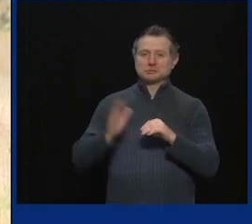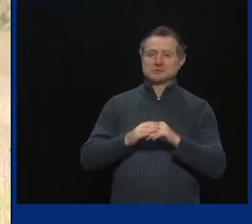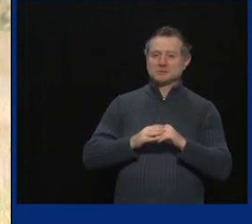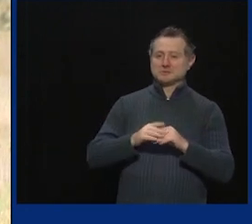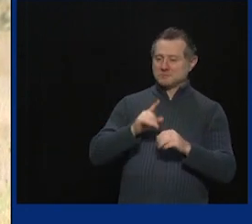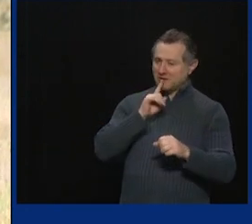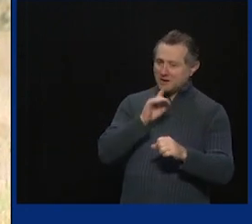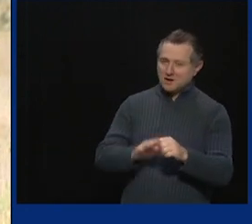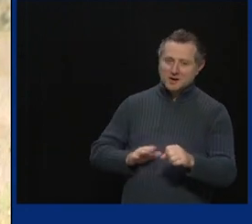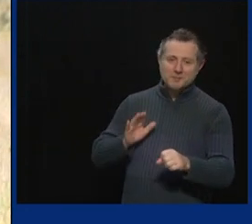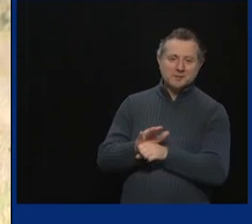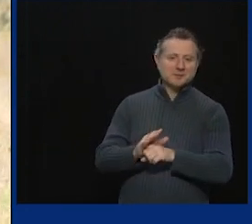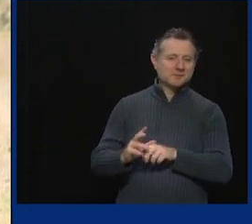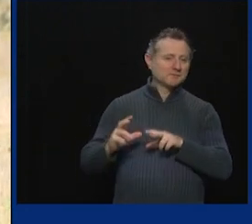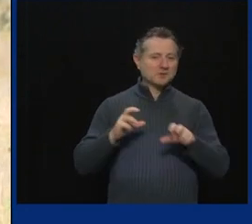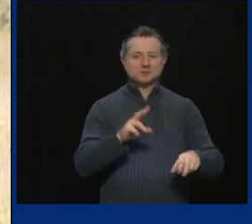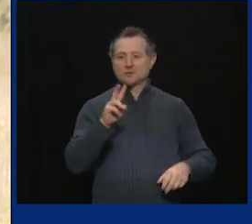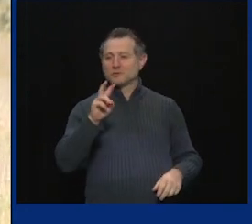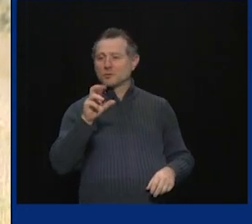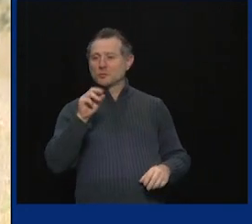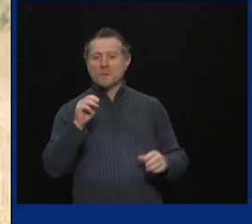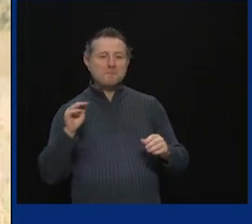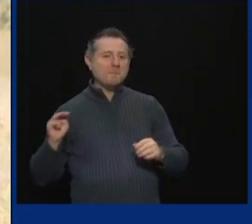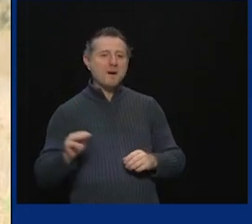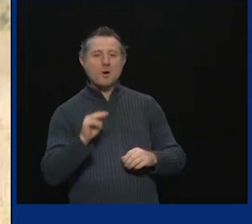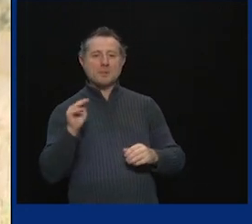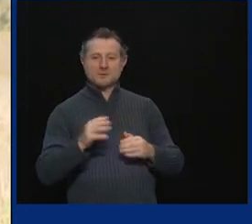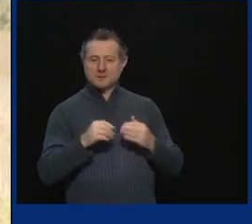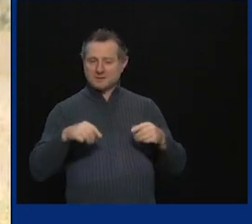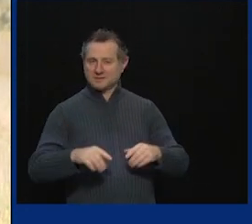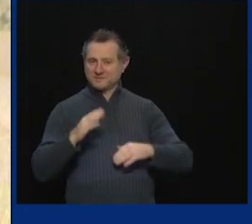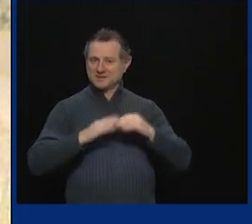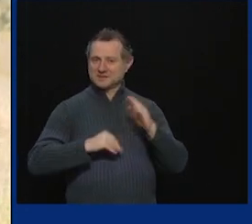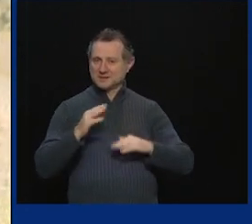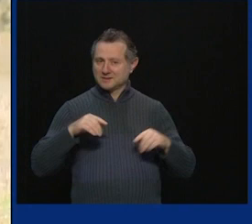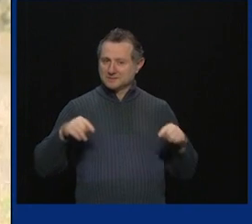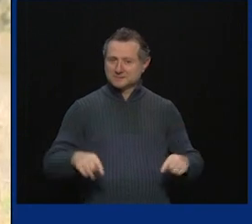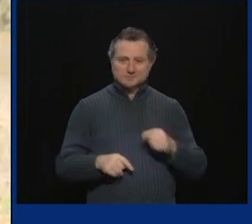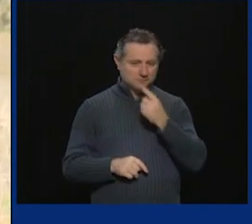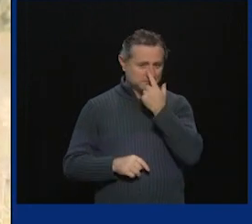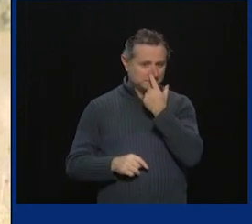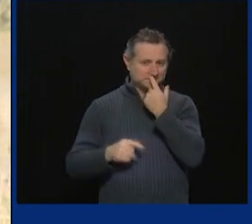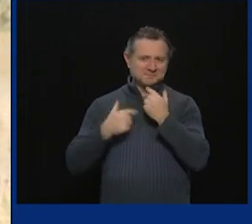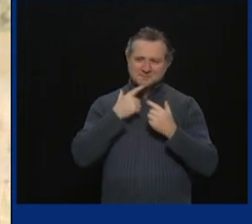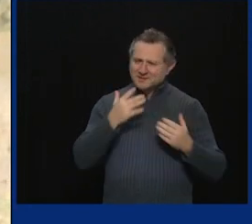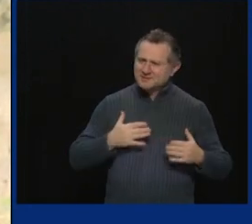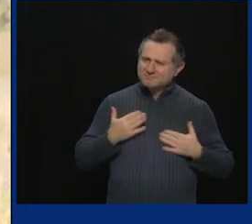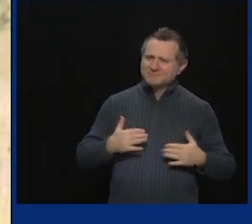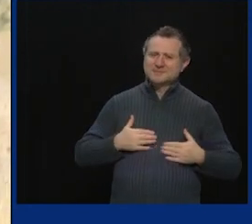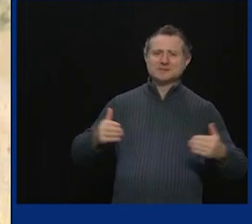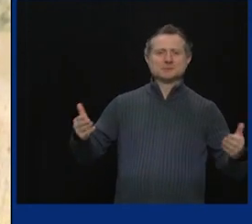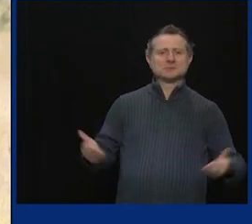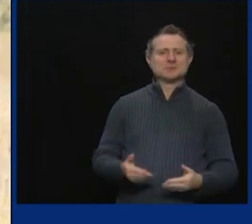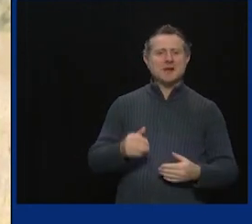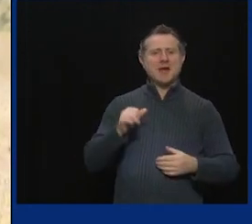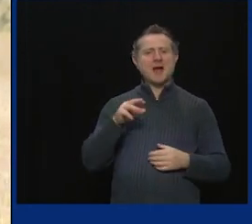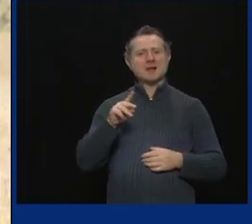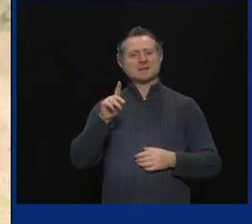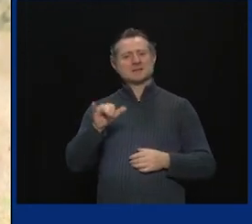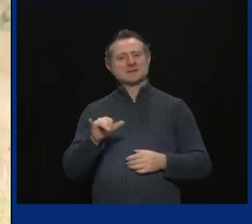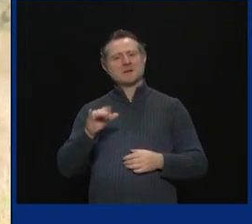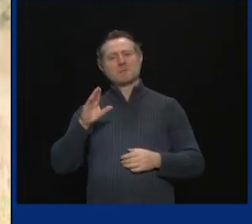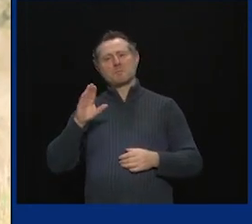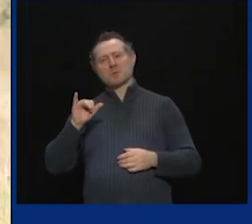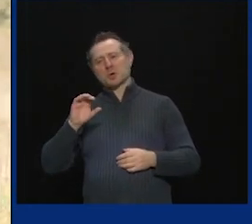for their facility here. It gives me great pleasure to introduce to you Andy Marsh, the president and CEO of Plug Power, who will tell you more